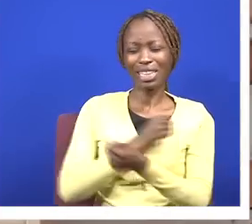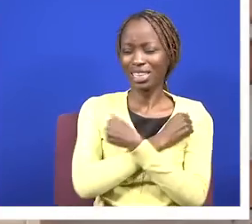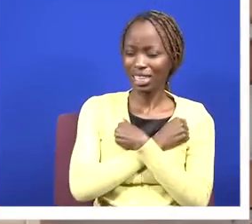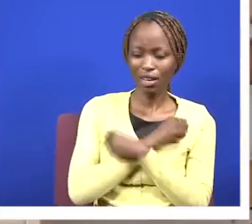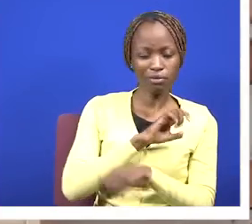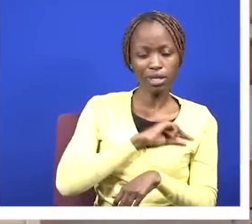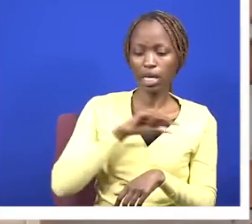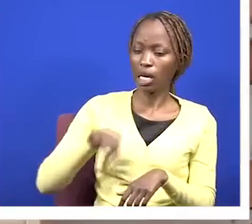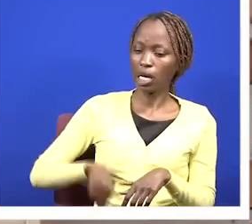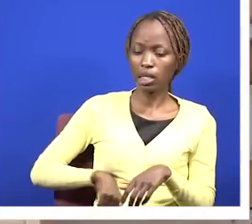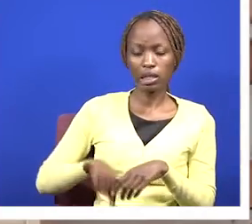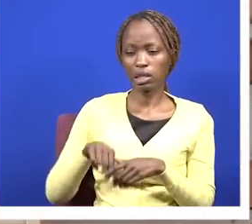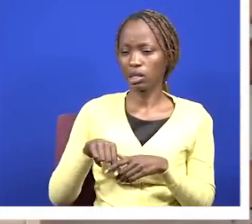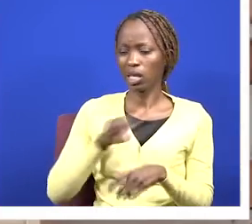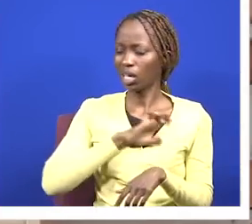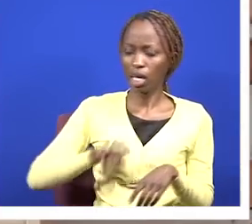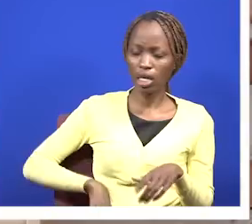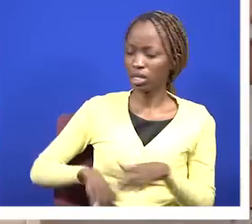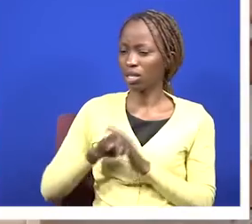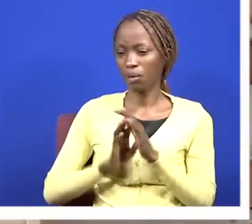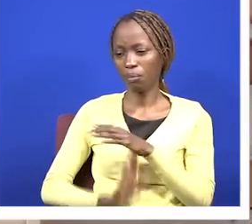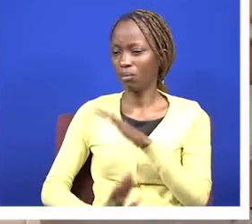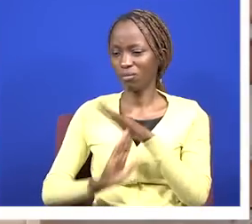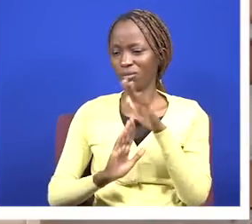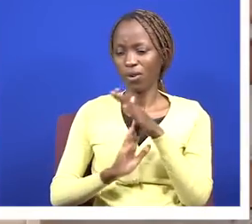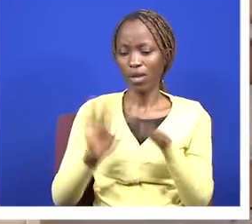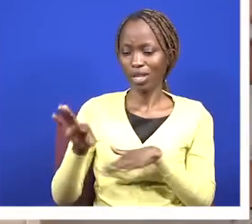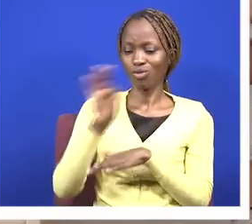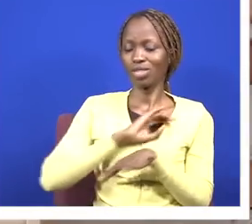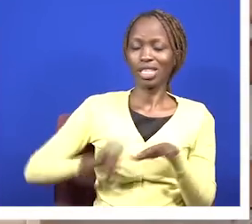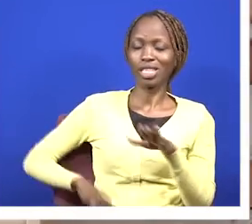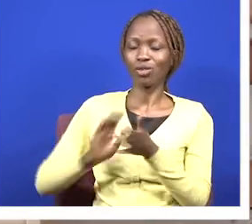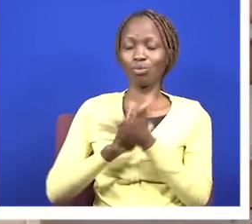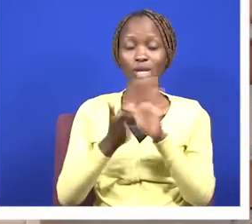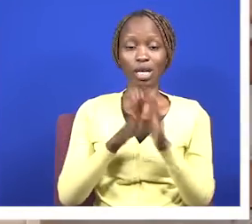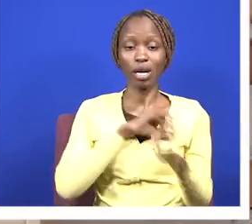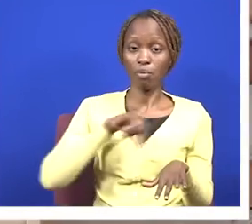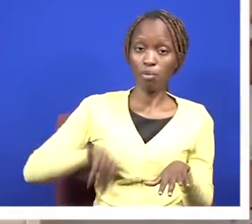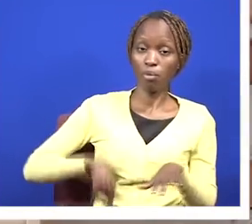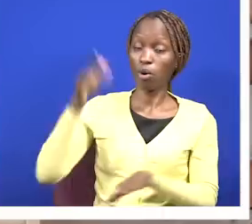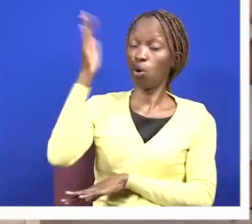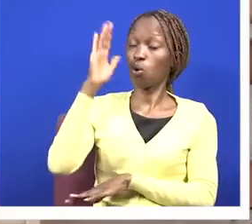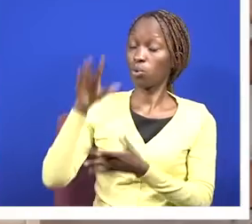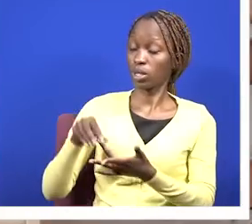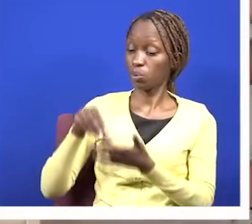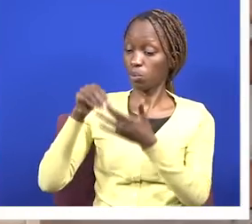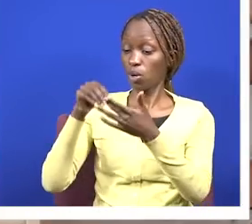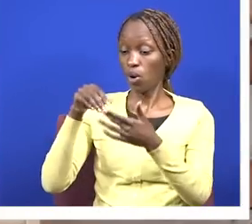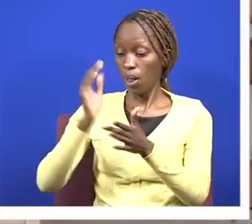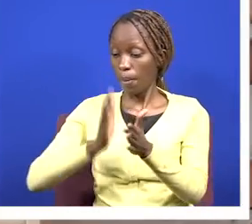chose her to be his queen. Now, God had a special plan and purpose